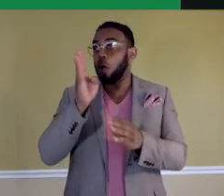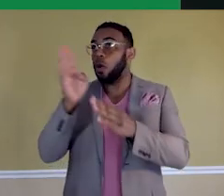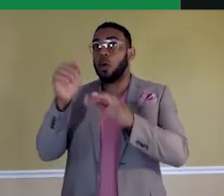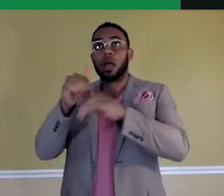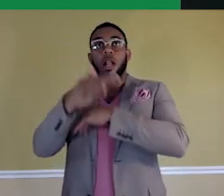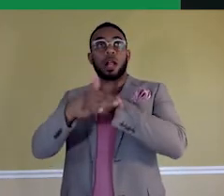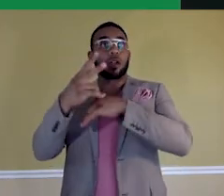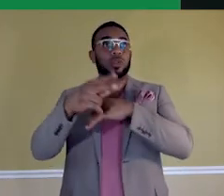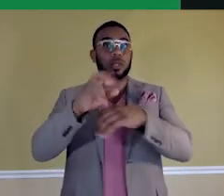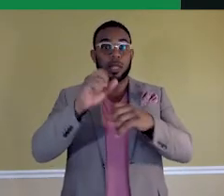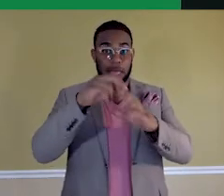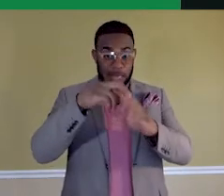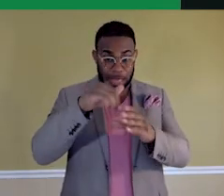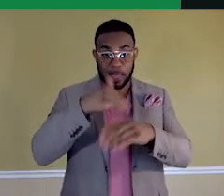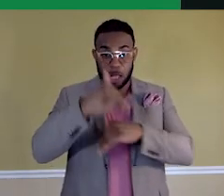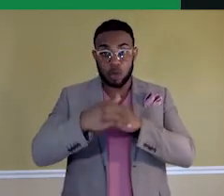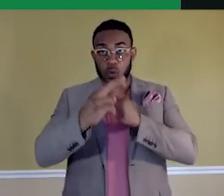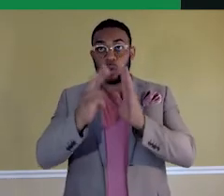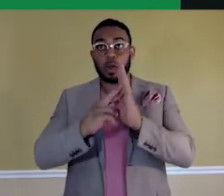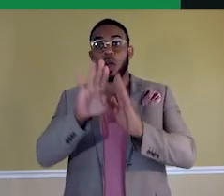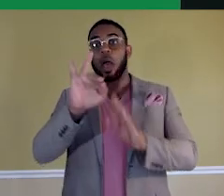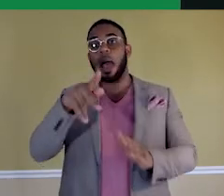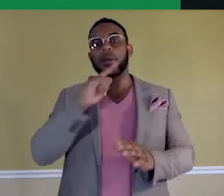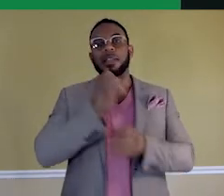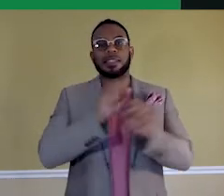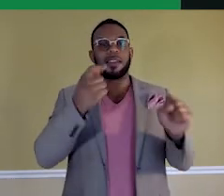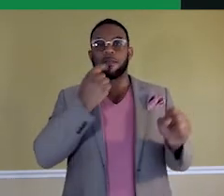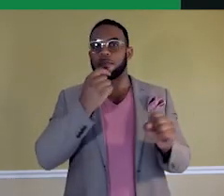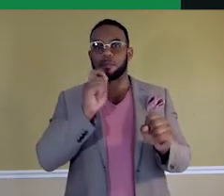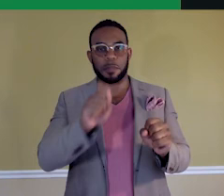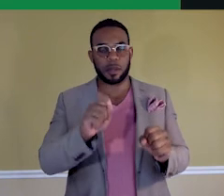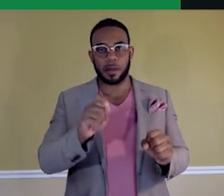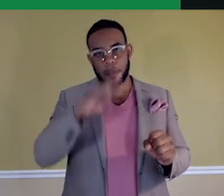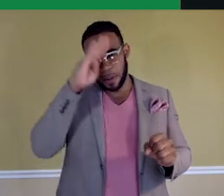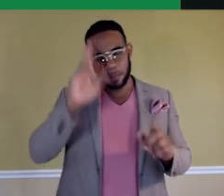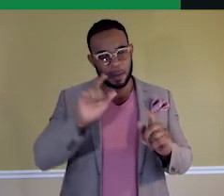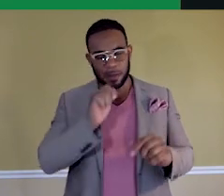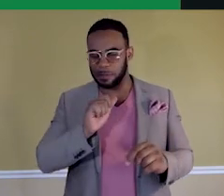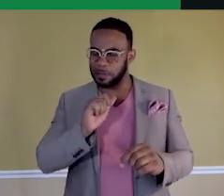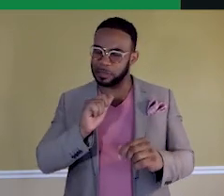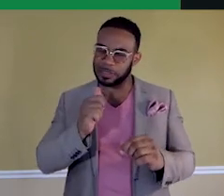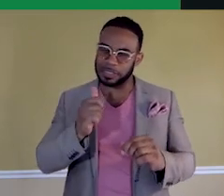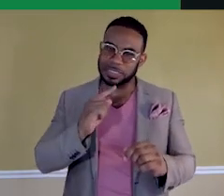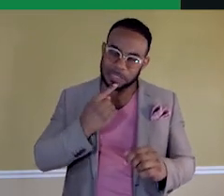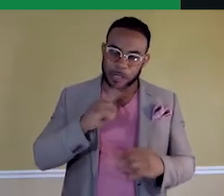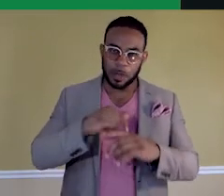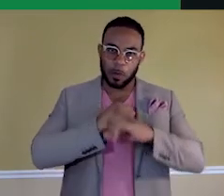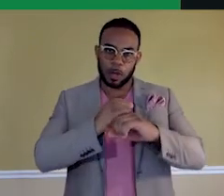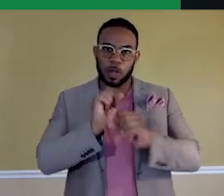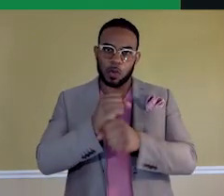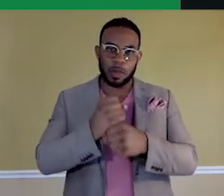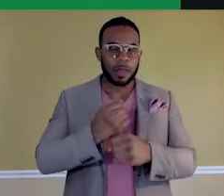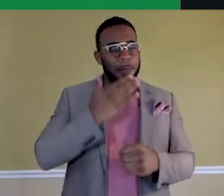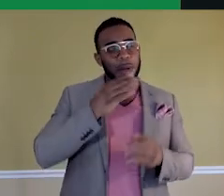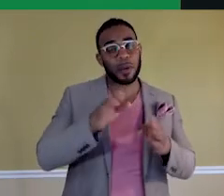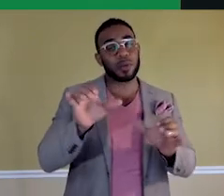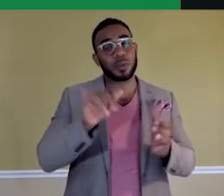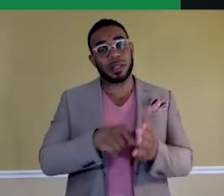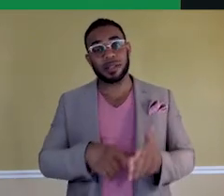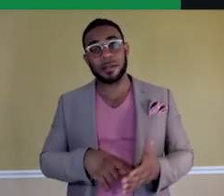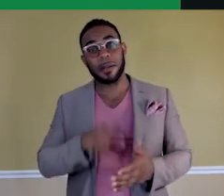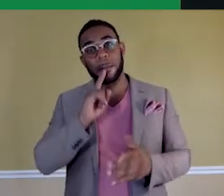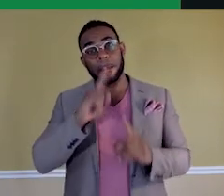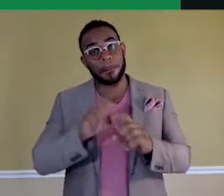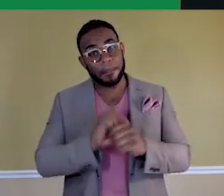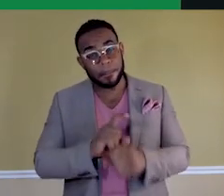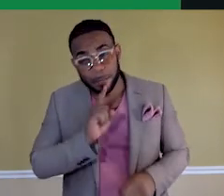the country where it is registered, your IP is safe. Black people must be deliberate about protecting their creation. The best way to do this